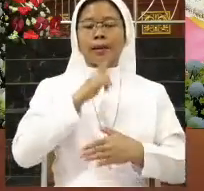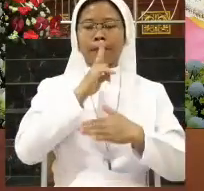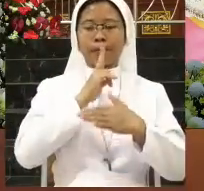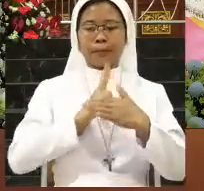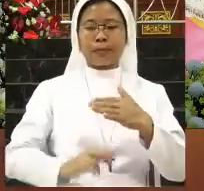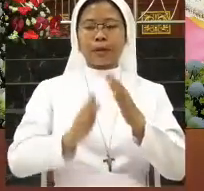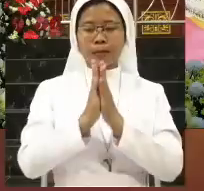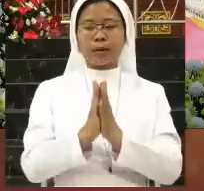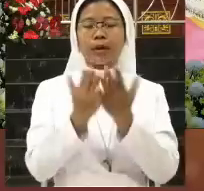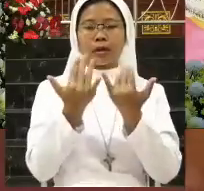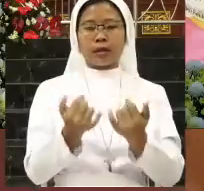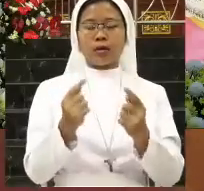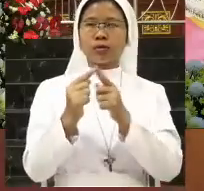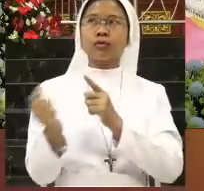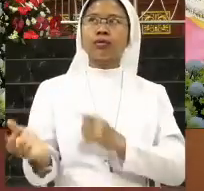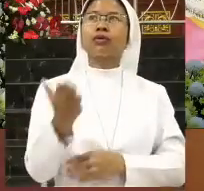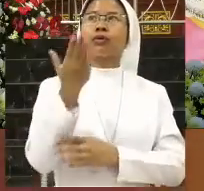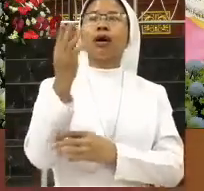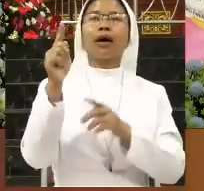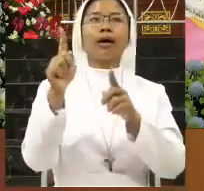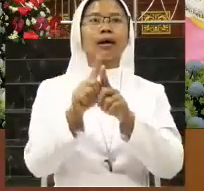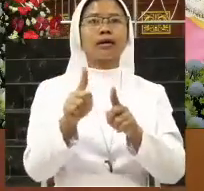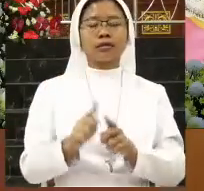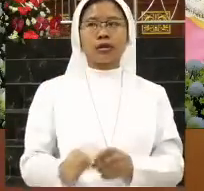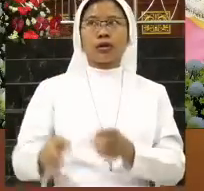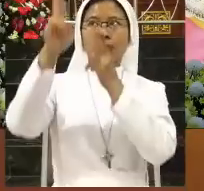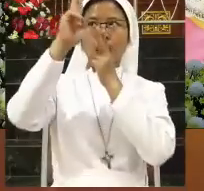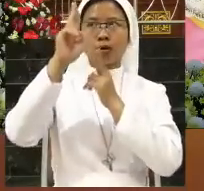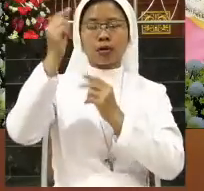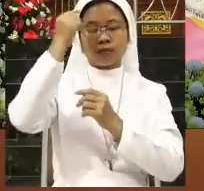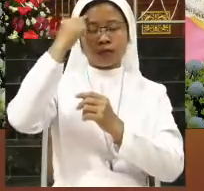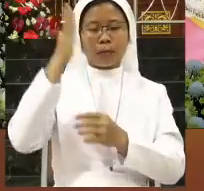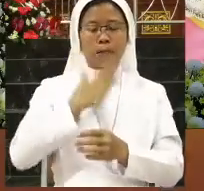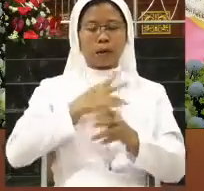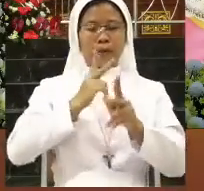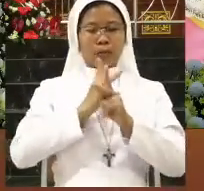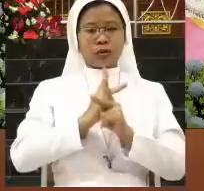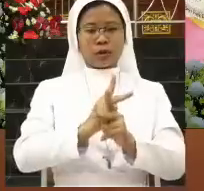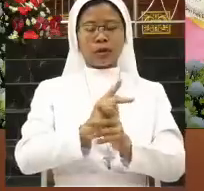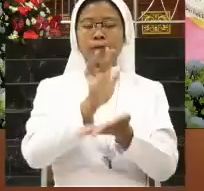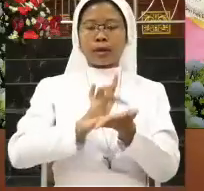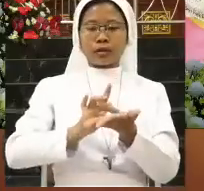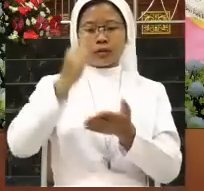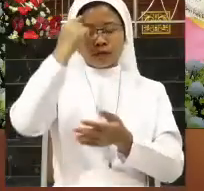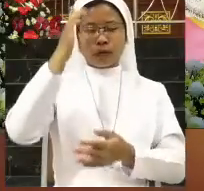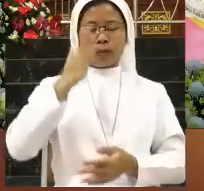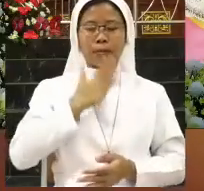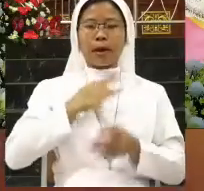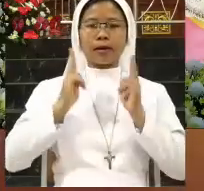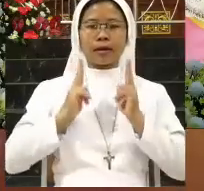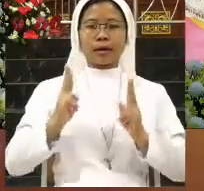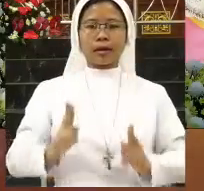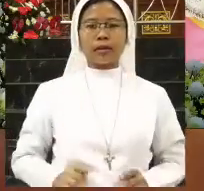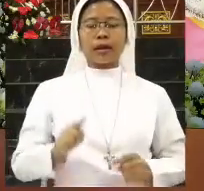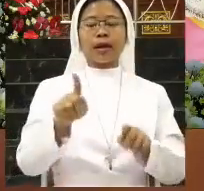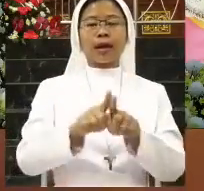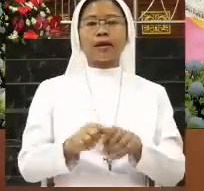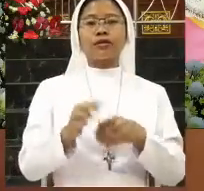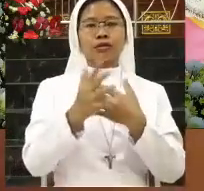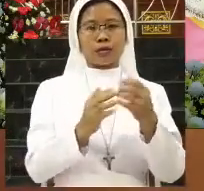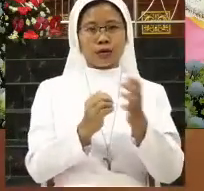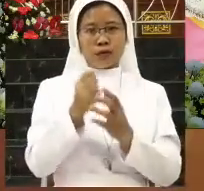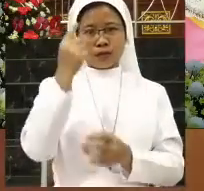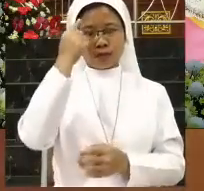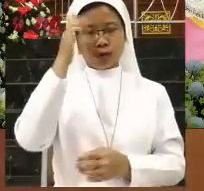recourse in this novena to you as an armor for my defense, as medicine for my health, as a consolation for